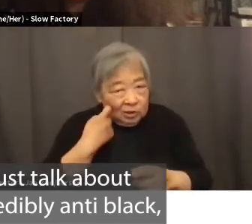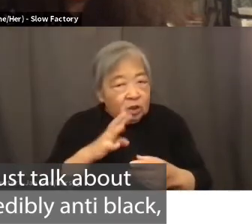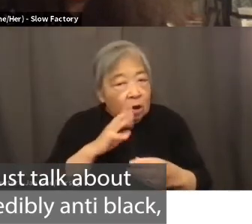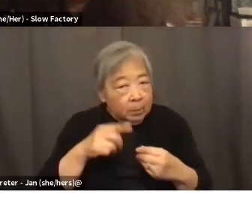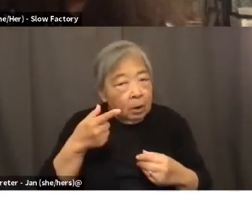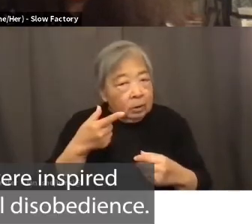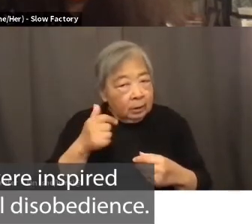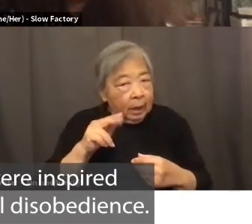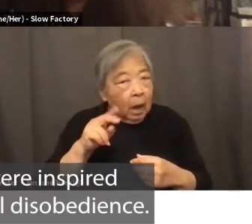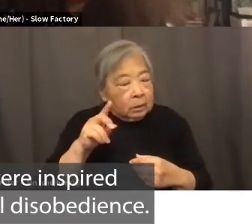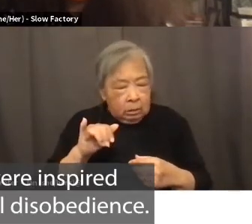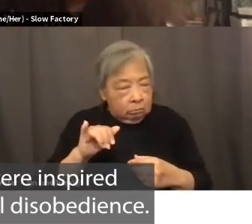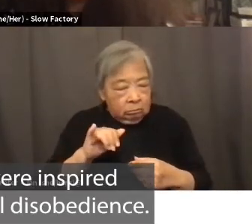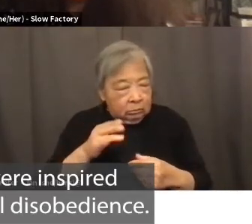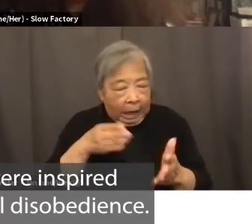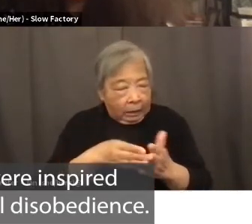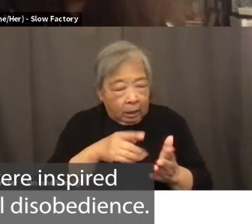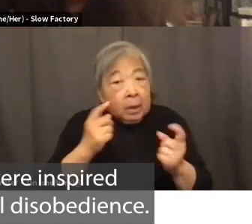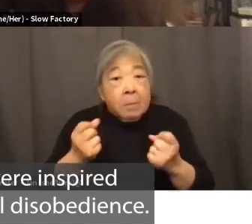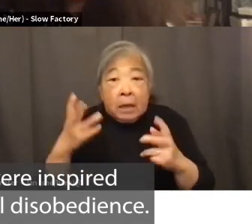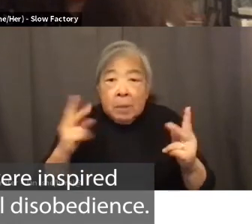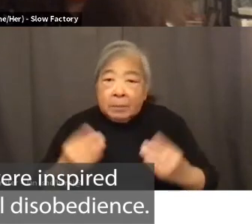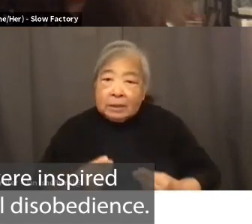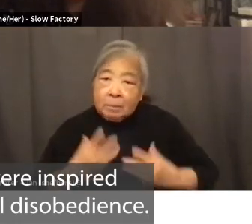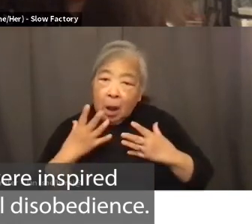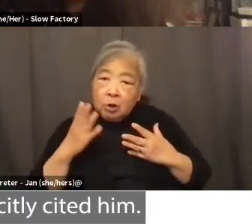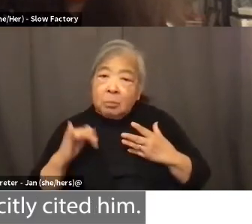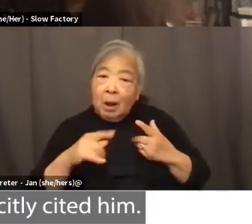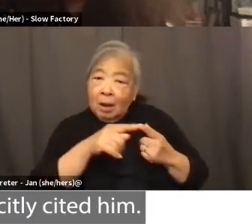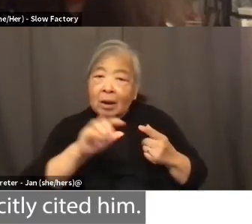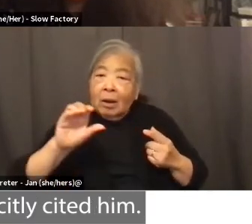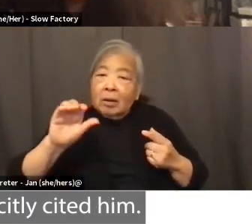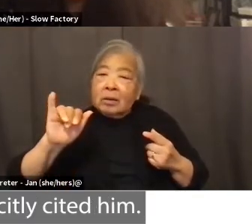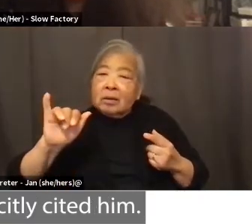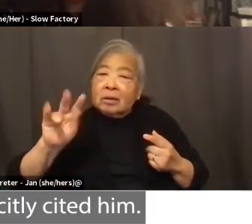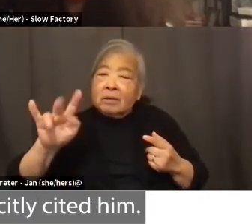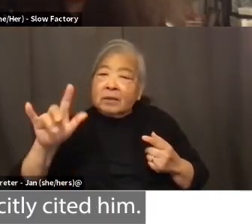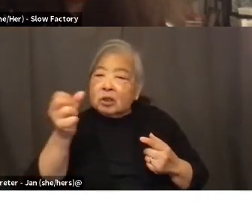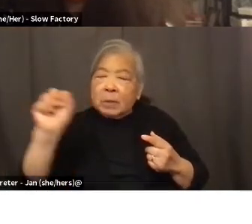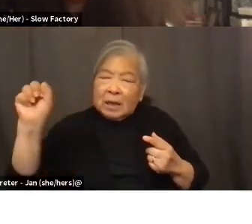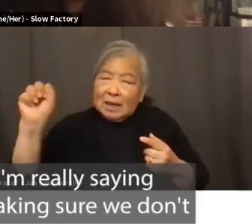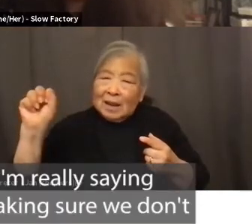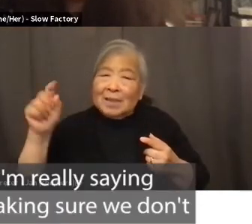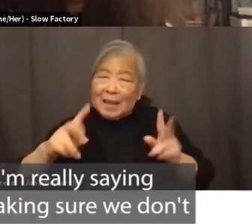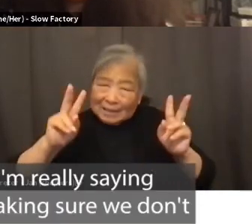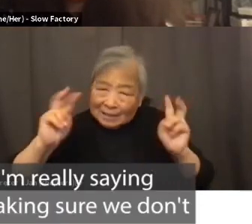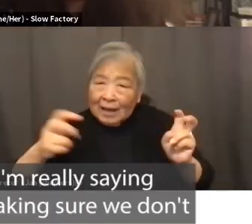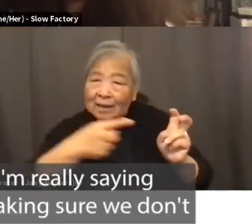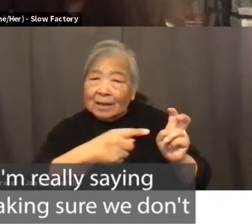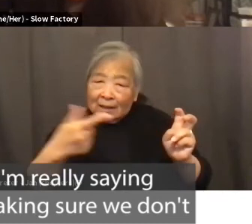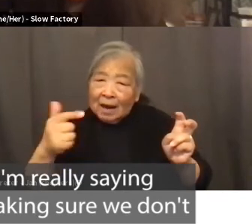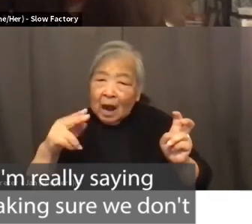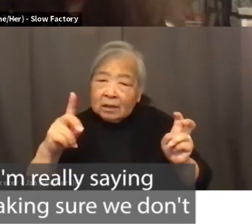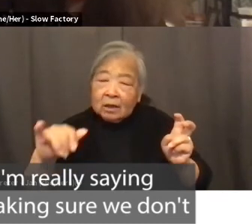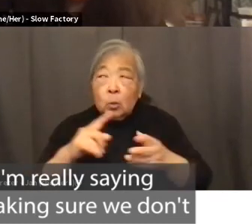incredibly anti-Black, a lot of people were inspired by his strategies of civil disobedience. They actually explicitly cited him. And so I think what I'm really saying